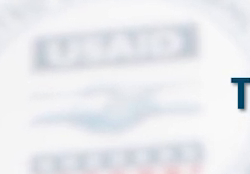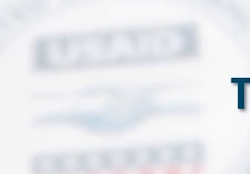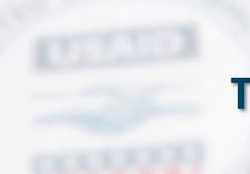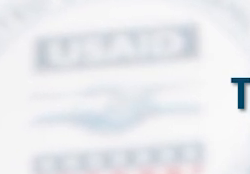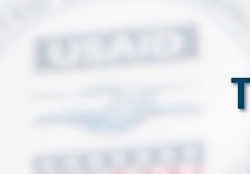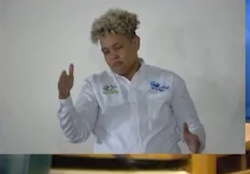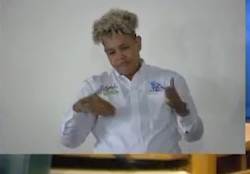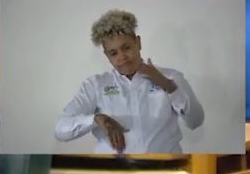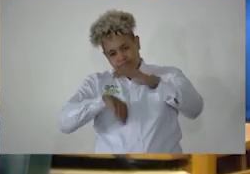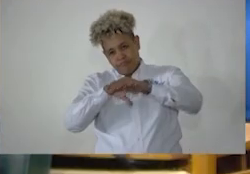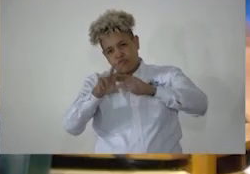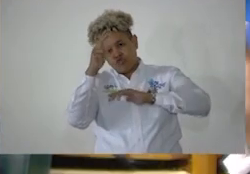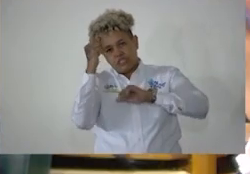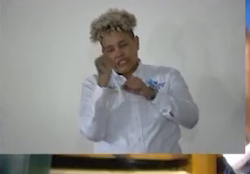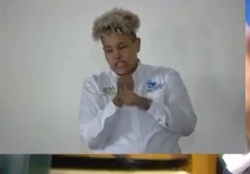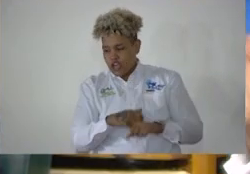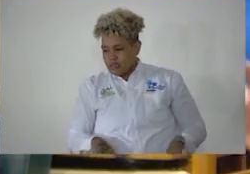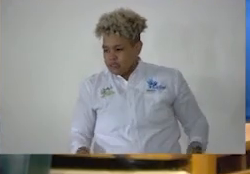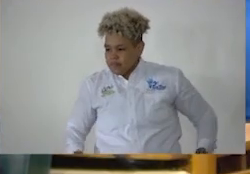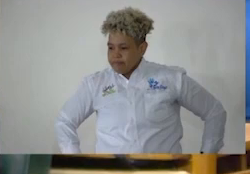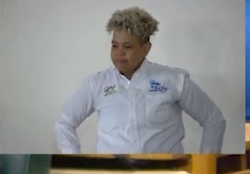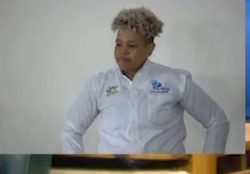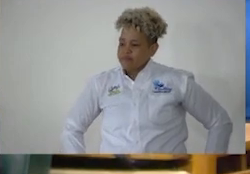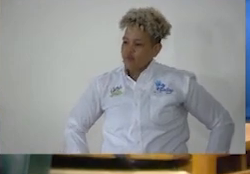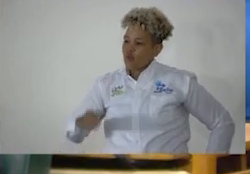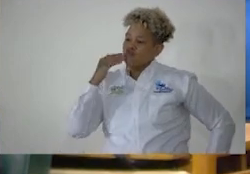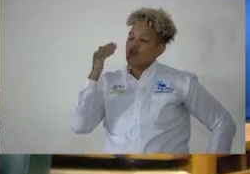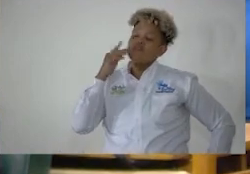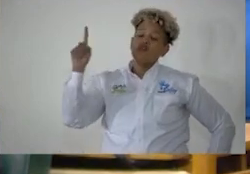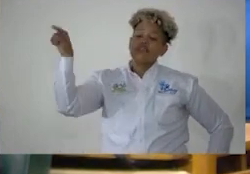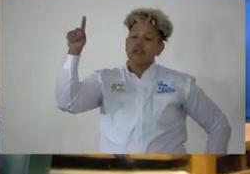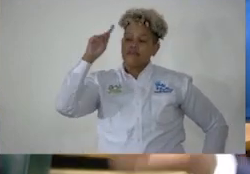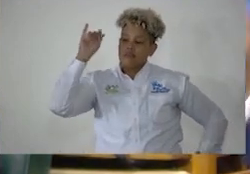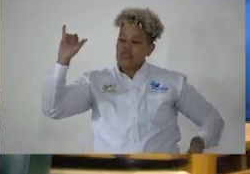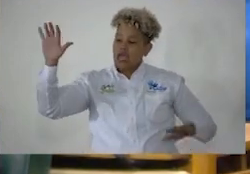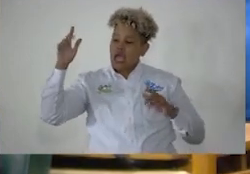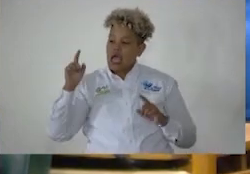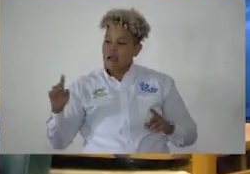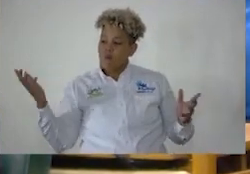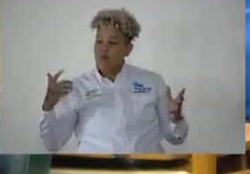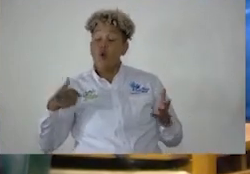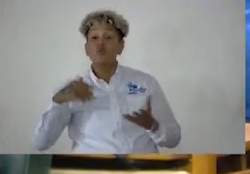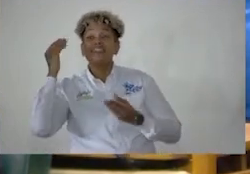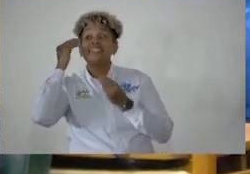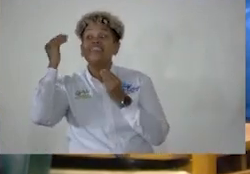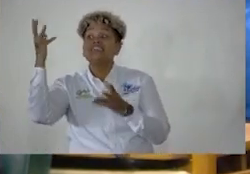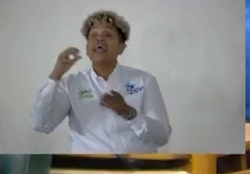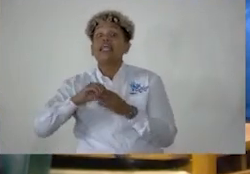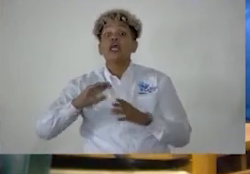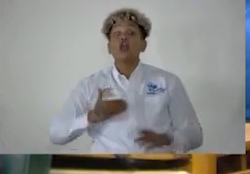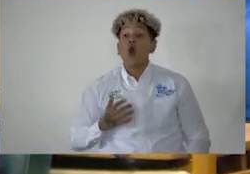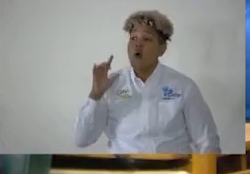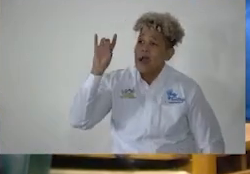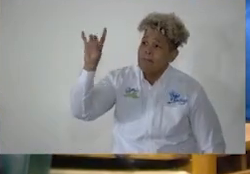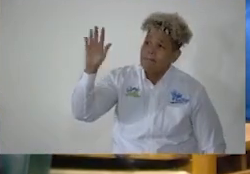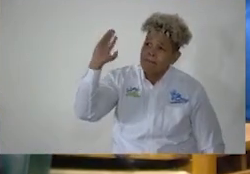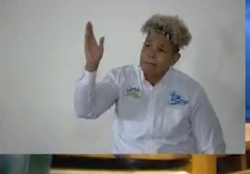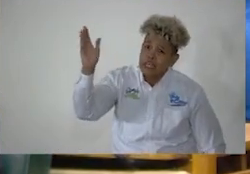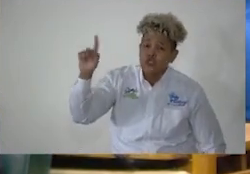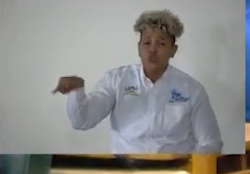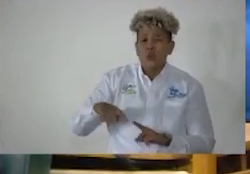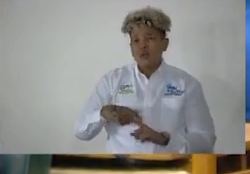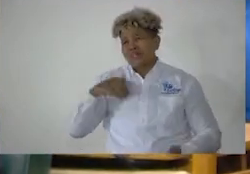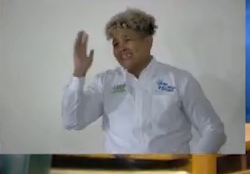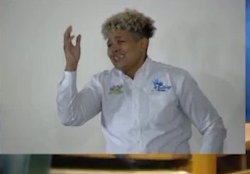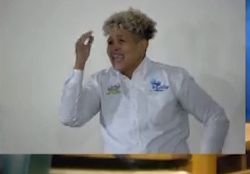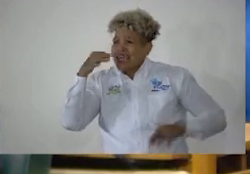3 years. And we'll always be grateful to them for that. And what we said to them in our pitch, when we went to pitch it to